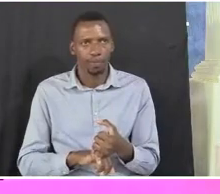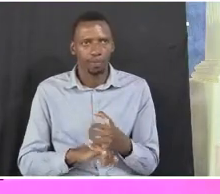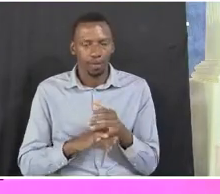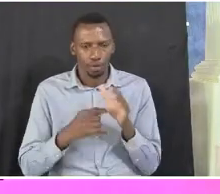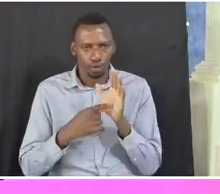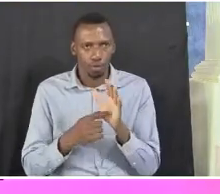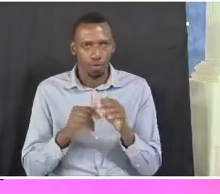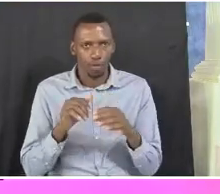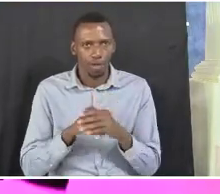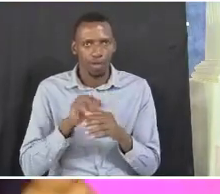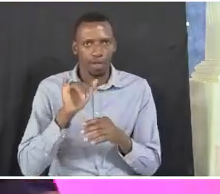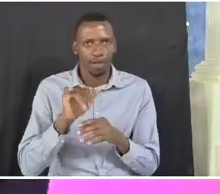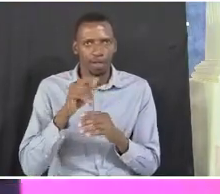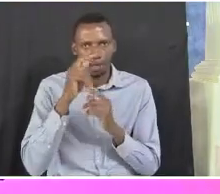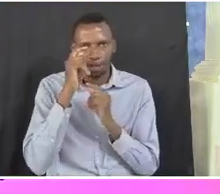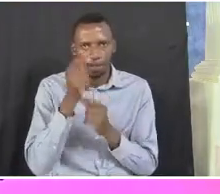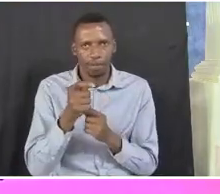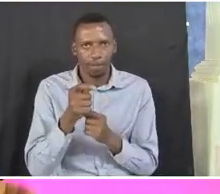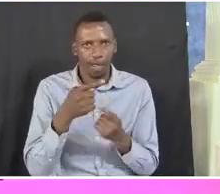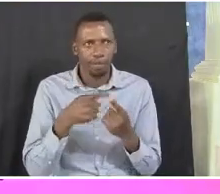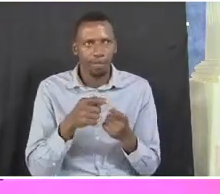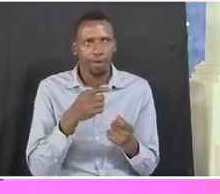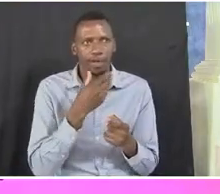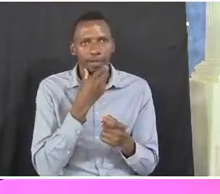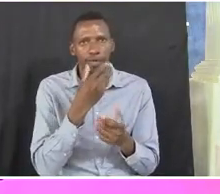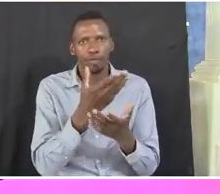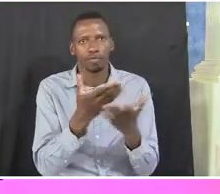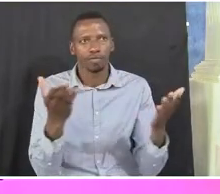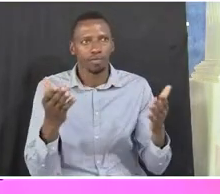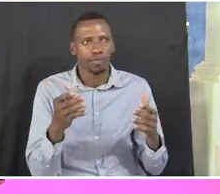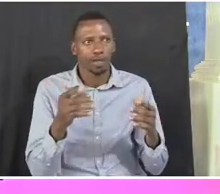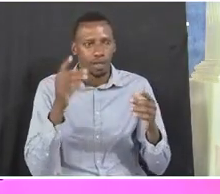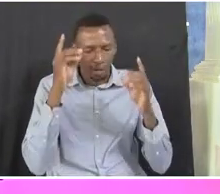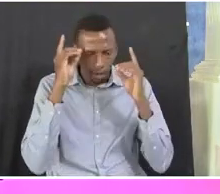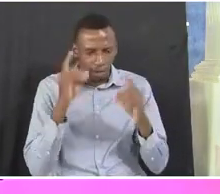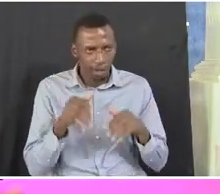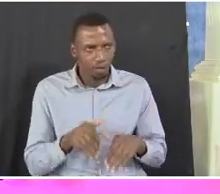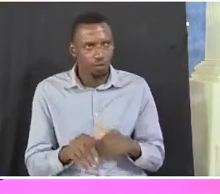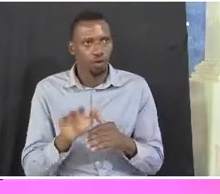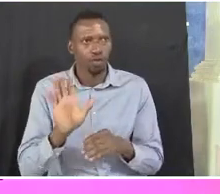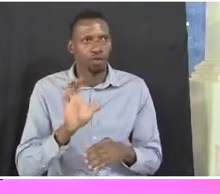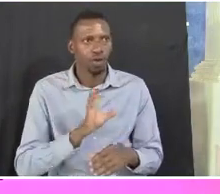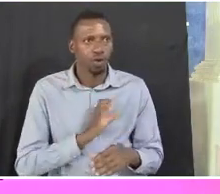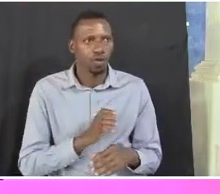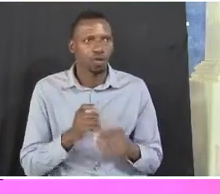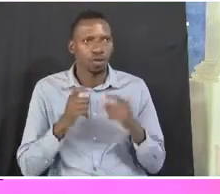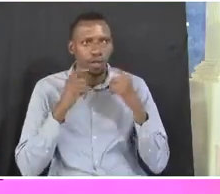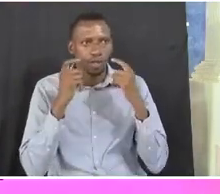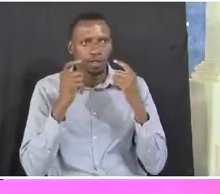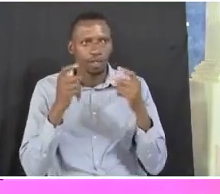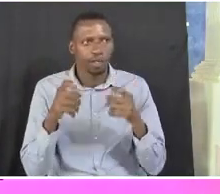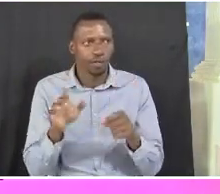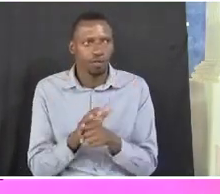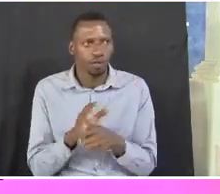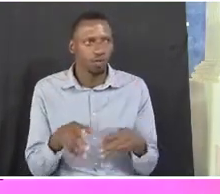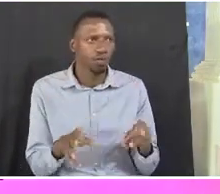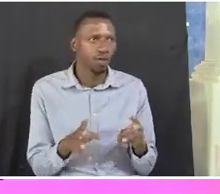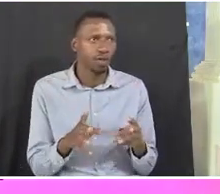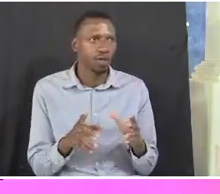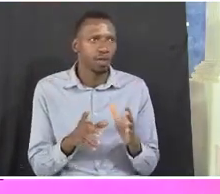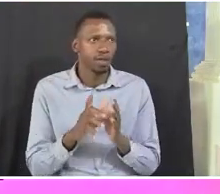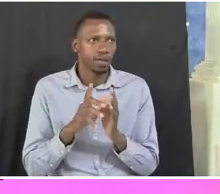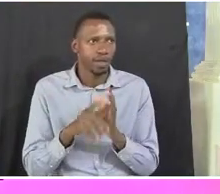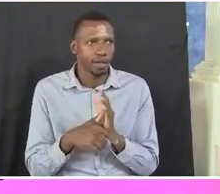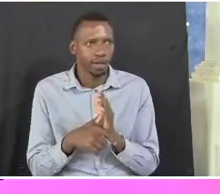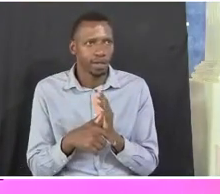But after the fall, men chose to follow their own sinful desires. And as the result, crime